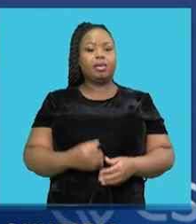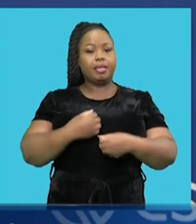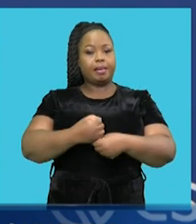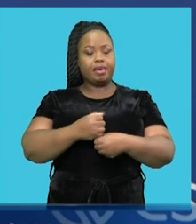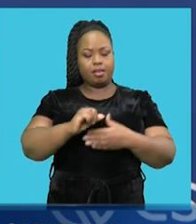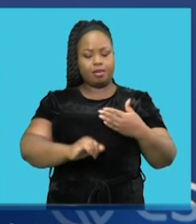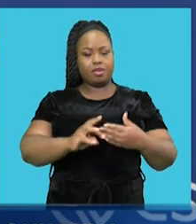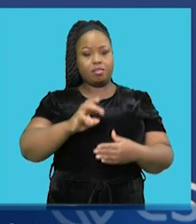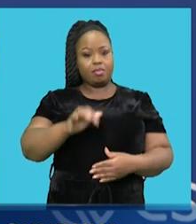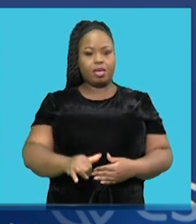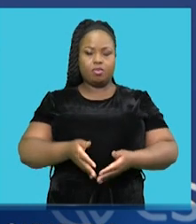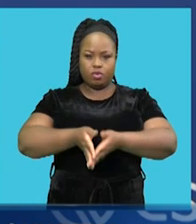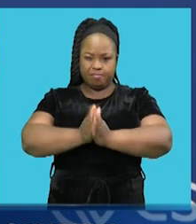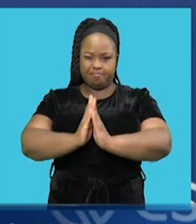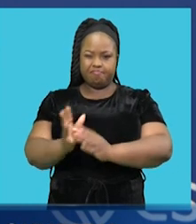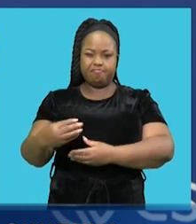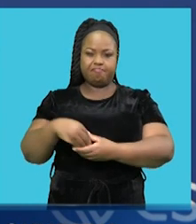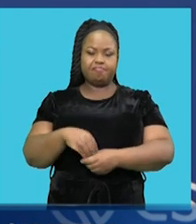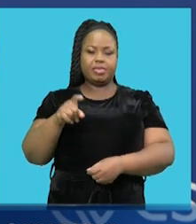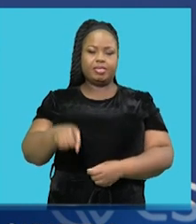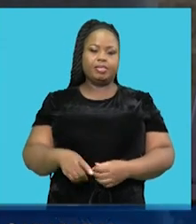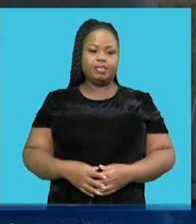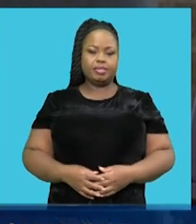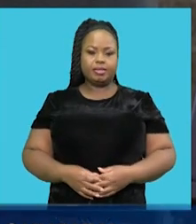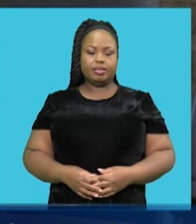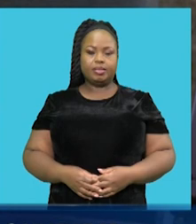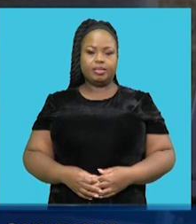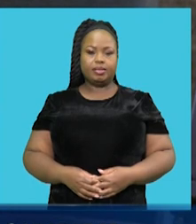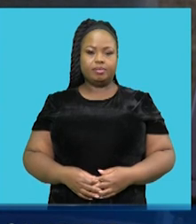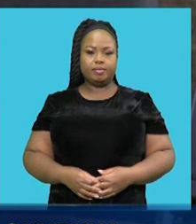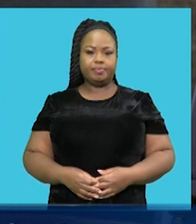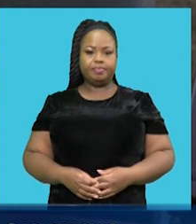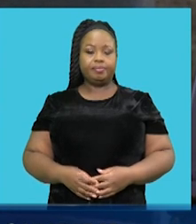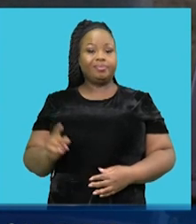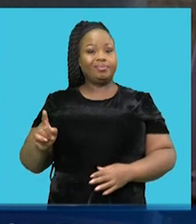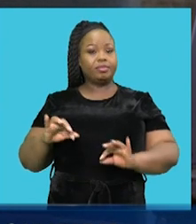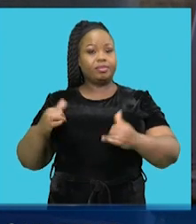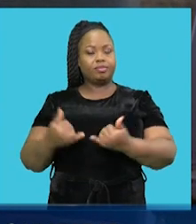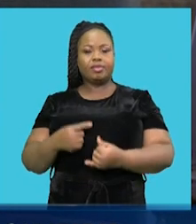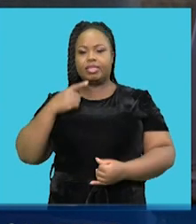and asking all of us to play a part in this regard nga mba nika mba